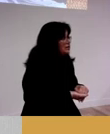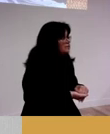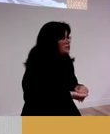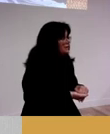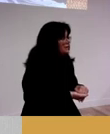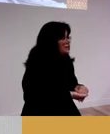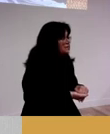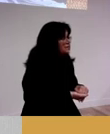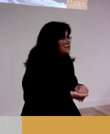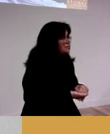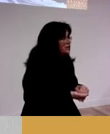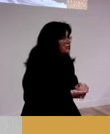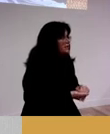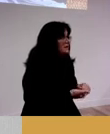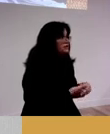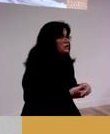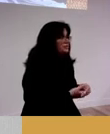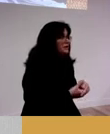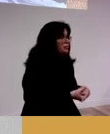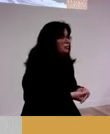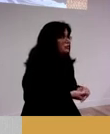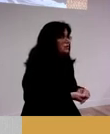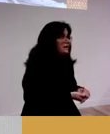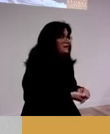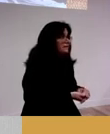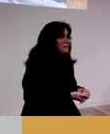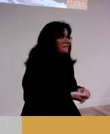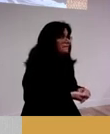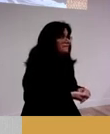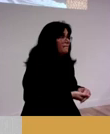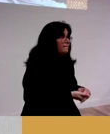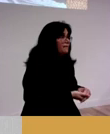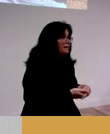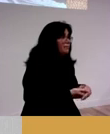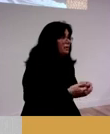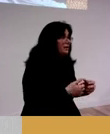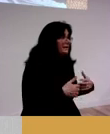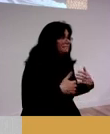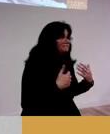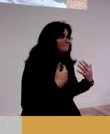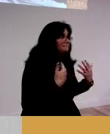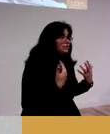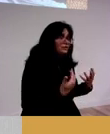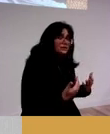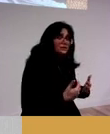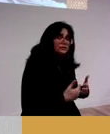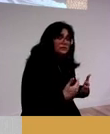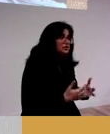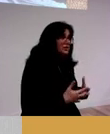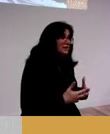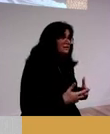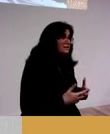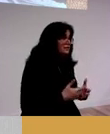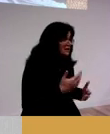could become families by the relationships that we create and by, you know,